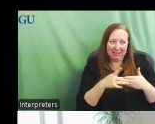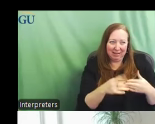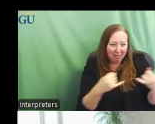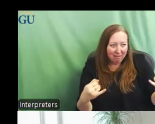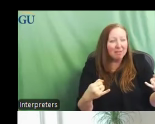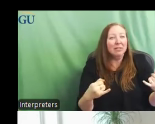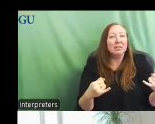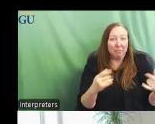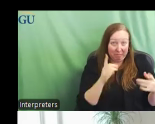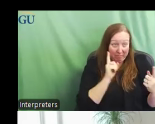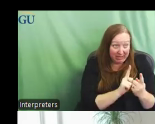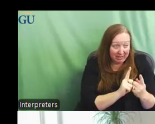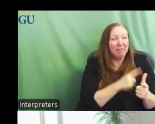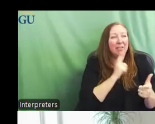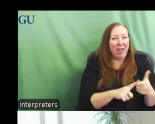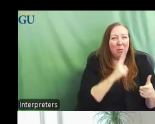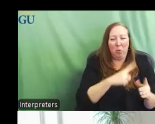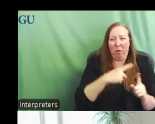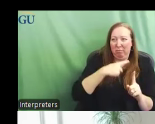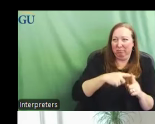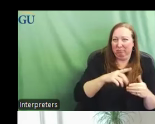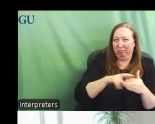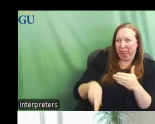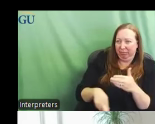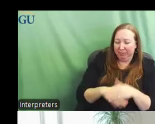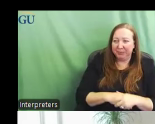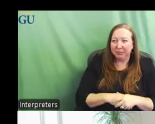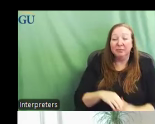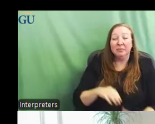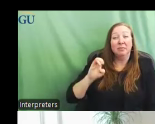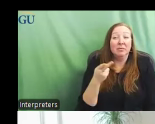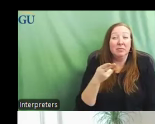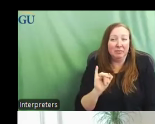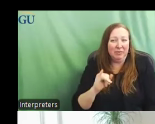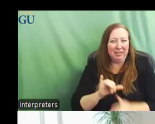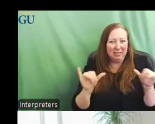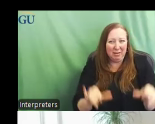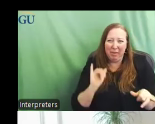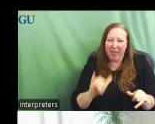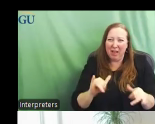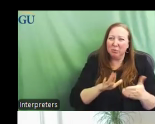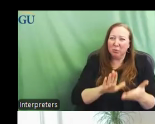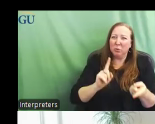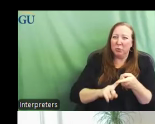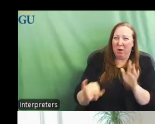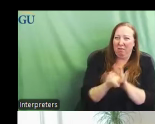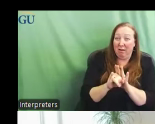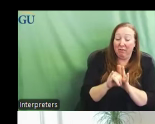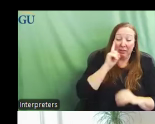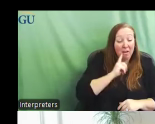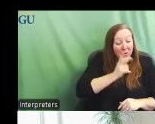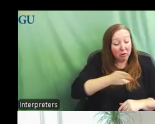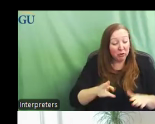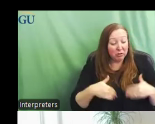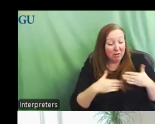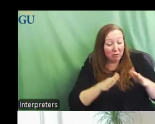So first, just the overall of the EHDI system is that it's an approach to identifying hearing loss in newborns and young children and